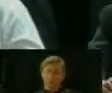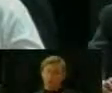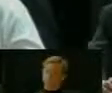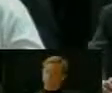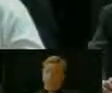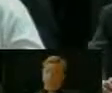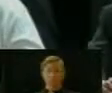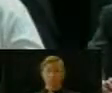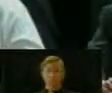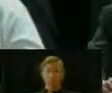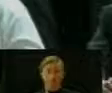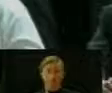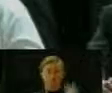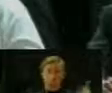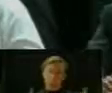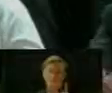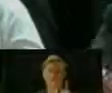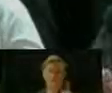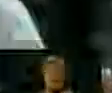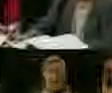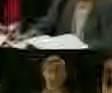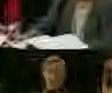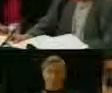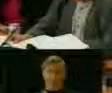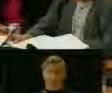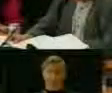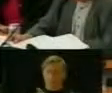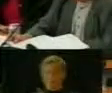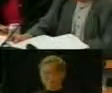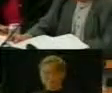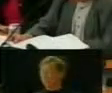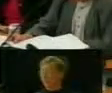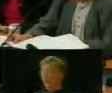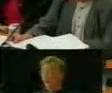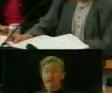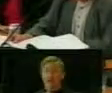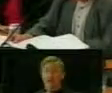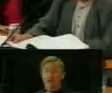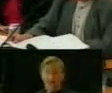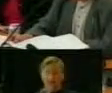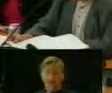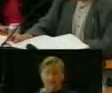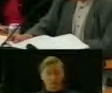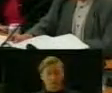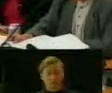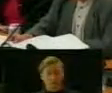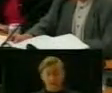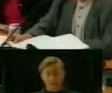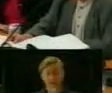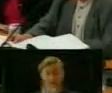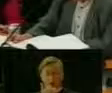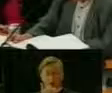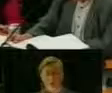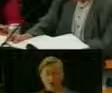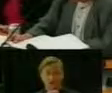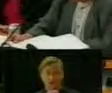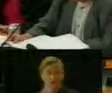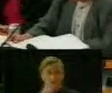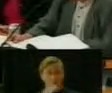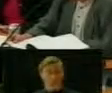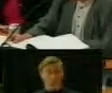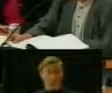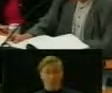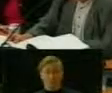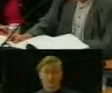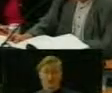you to bring me up. I'm more than happy to meet with anybody, anywhere, anytime. I contend you didn't do anything wrong, and I contend that you know that the